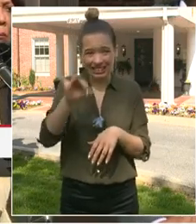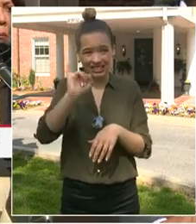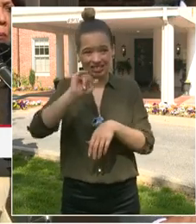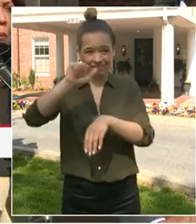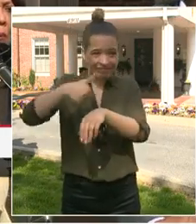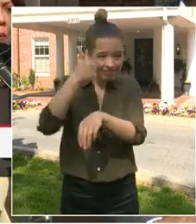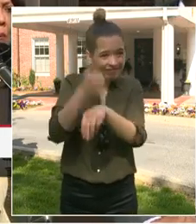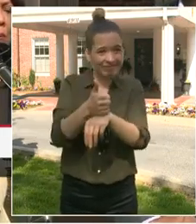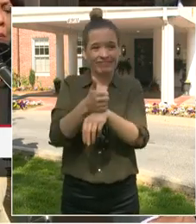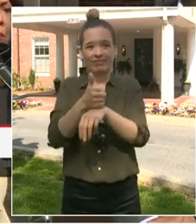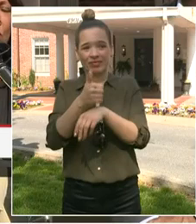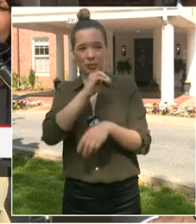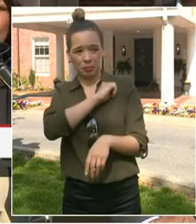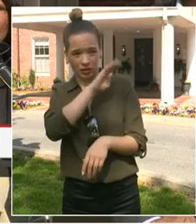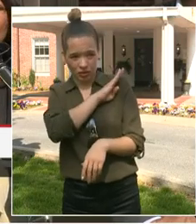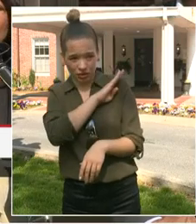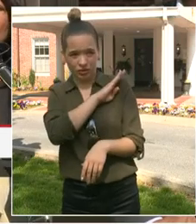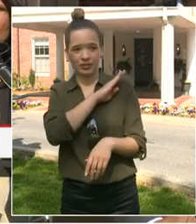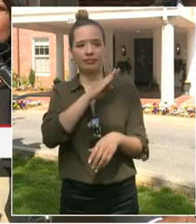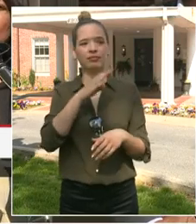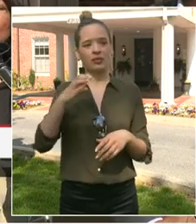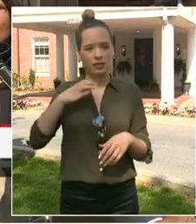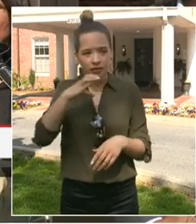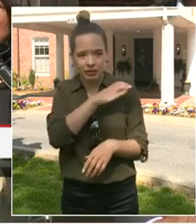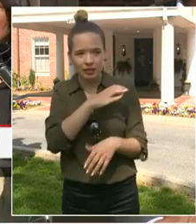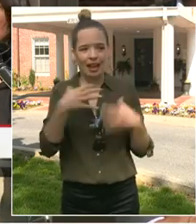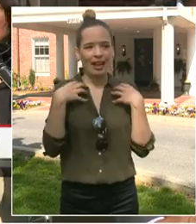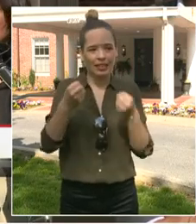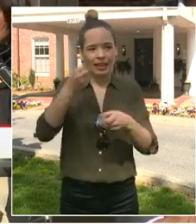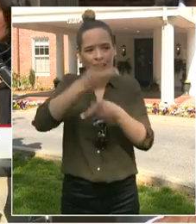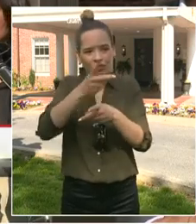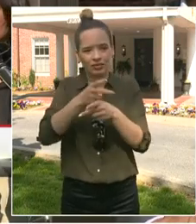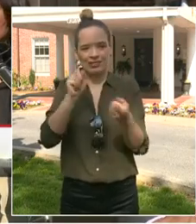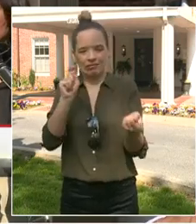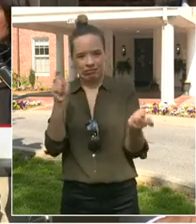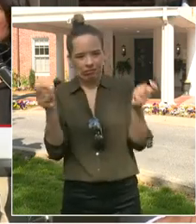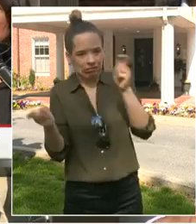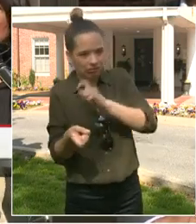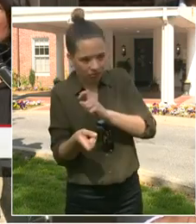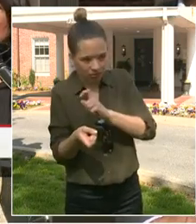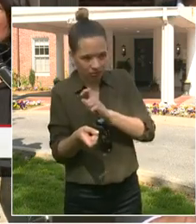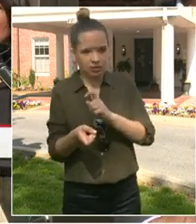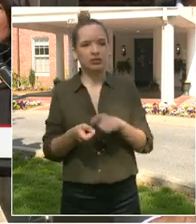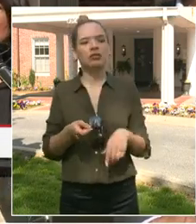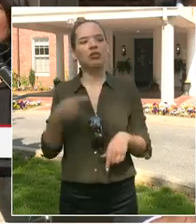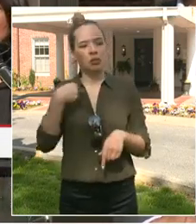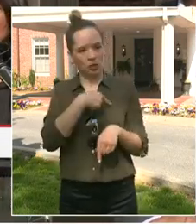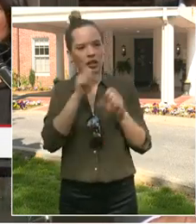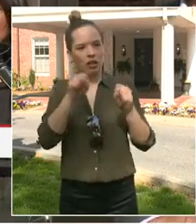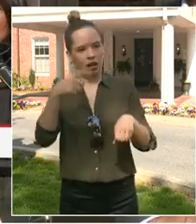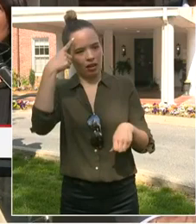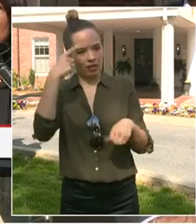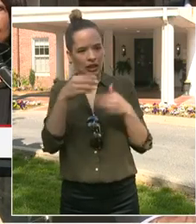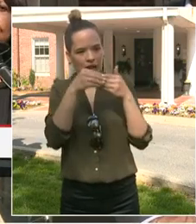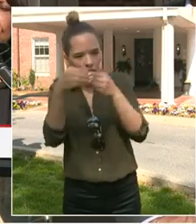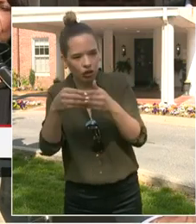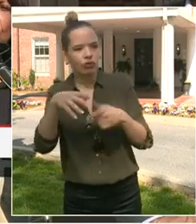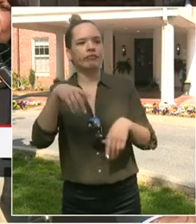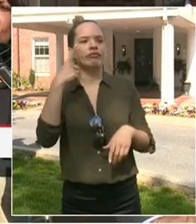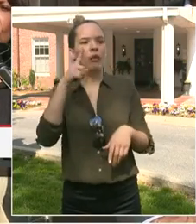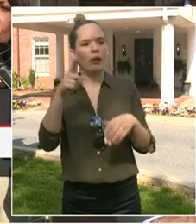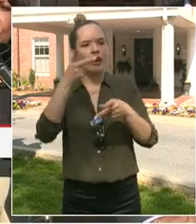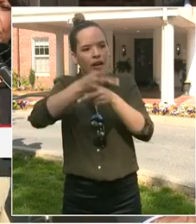Commission on Health Systems Transformation, and that commission had thought leaders in health and healthcare. And even at that time,